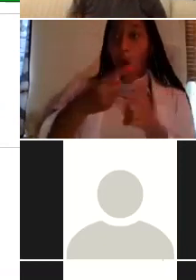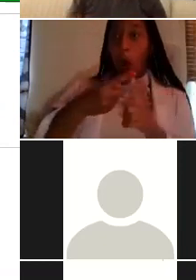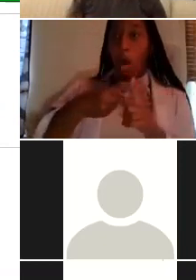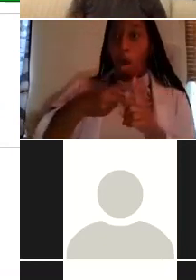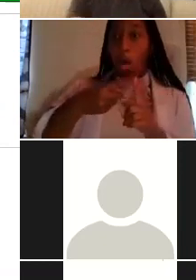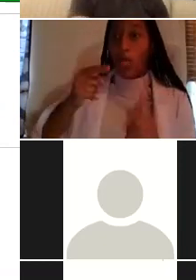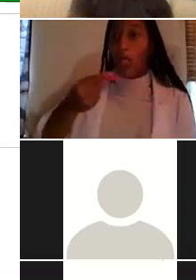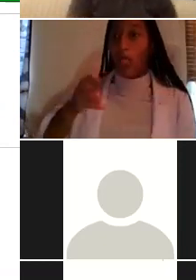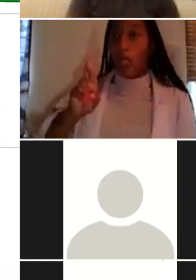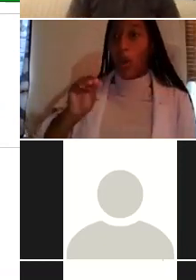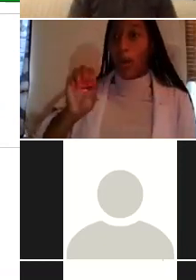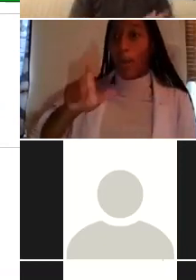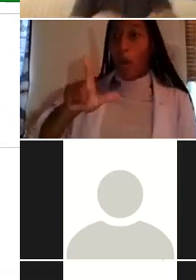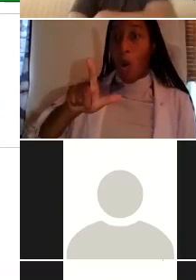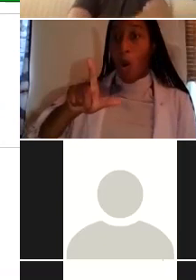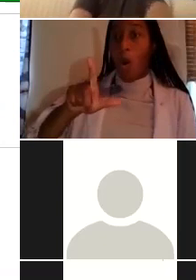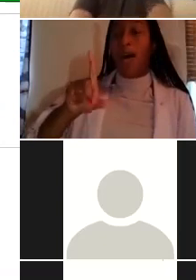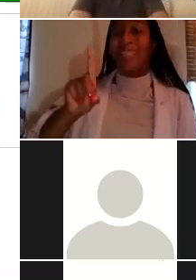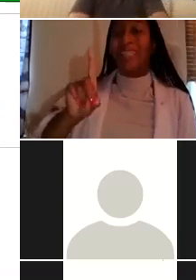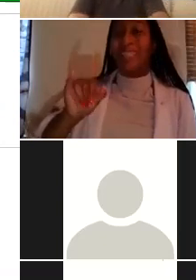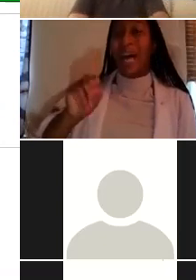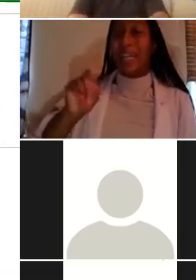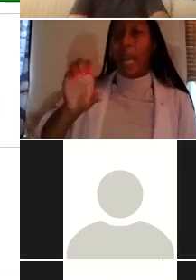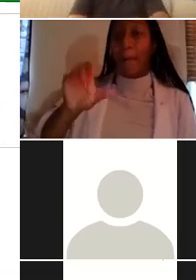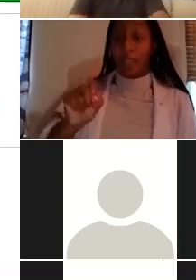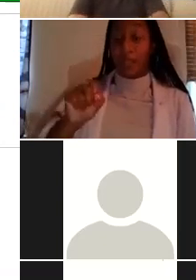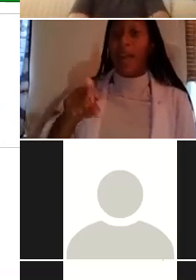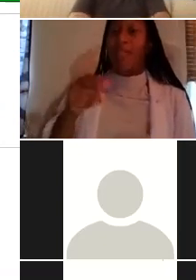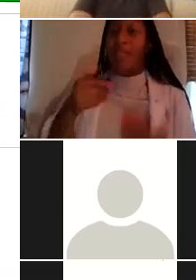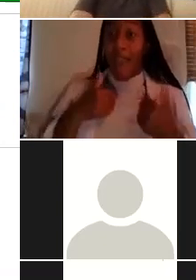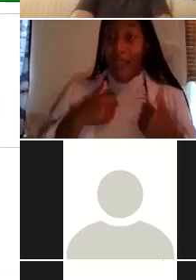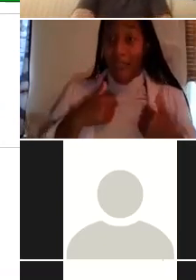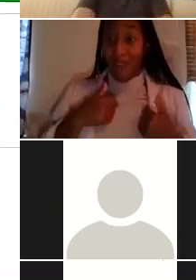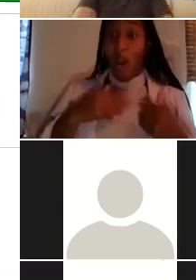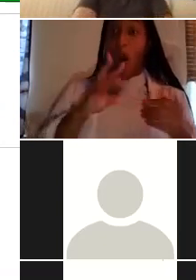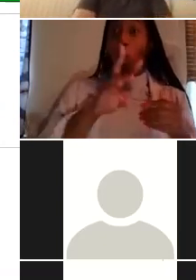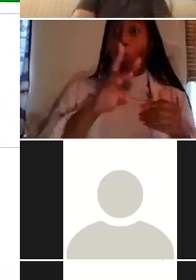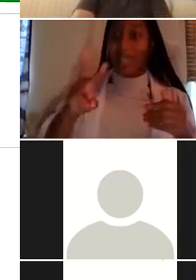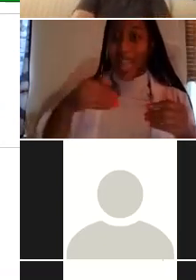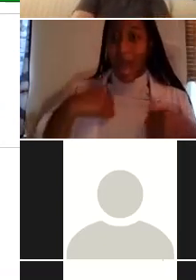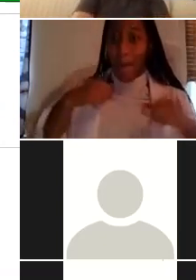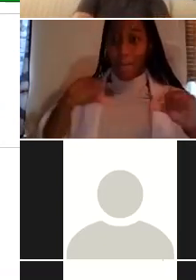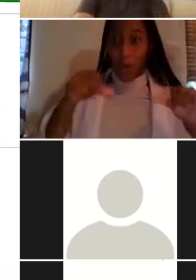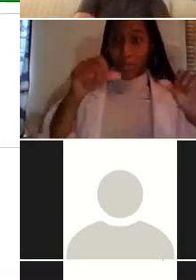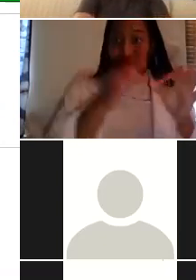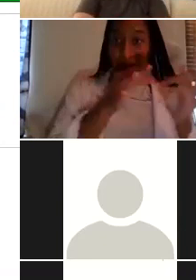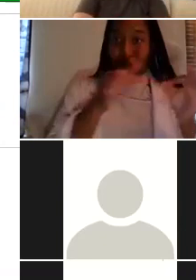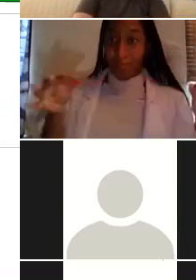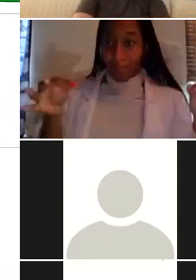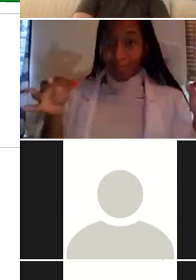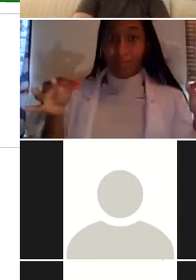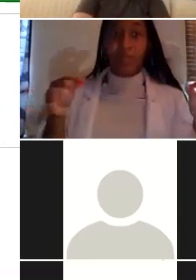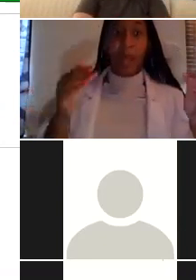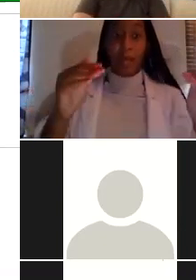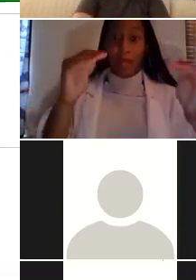that I've shared with you that you'll want to take a look at. And so these 3 packets are my notes.